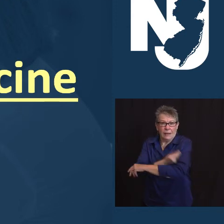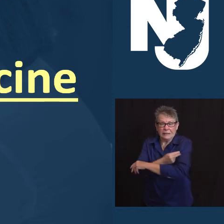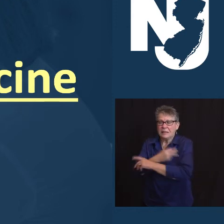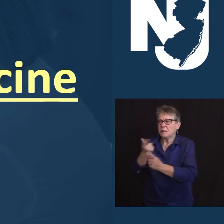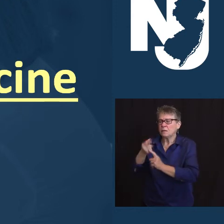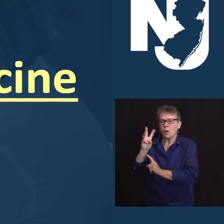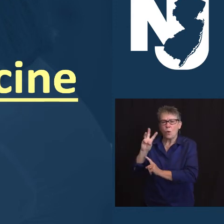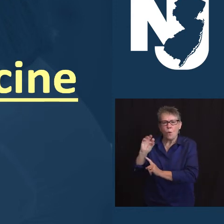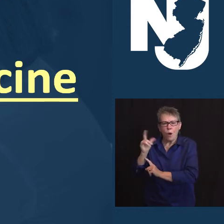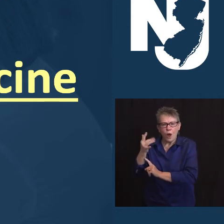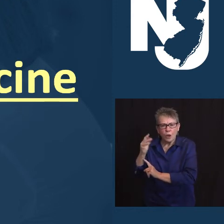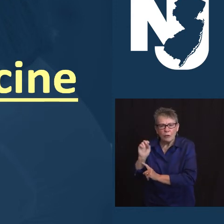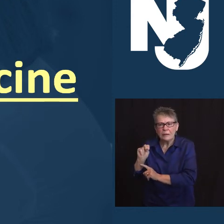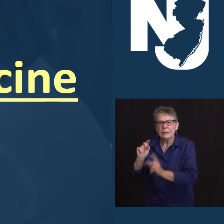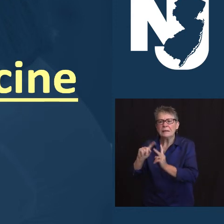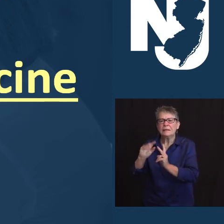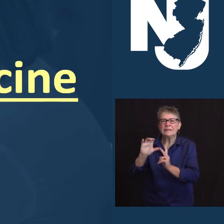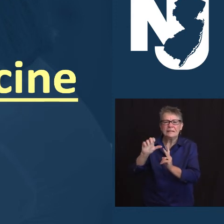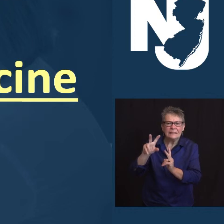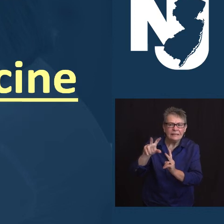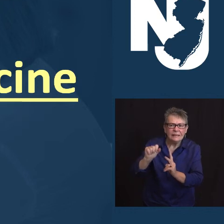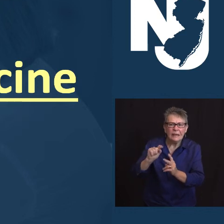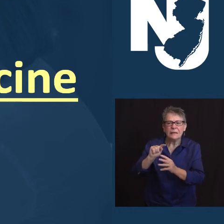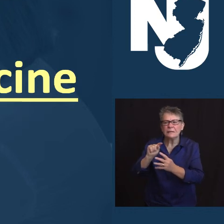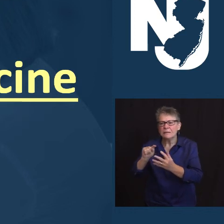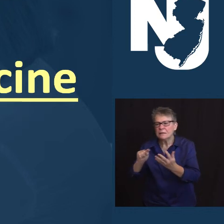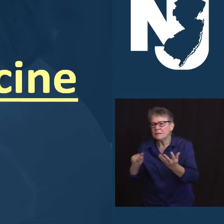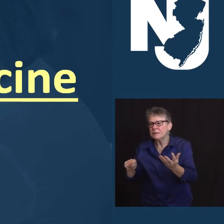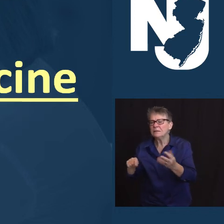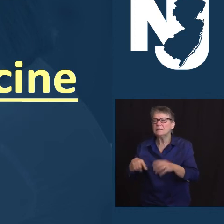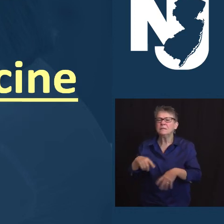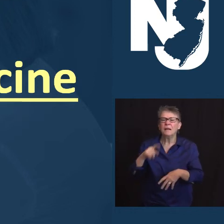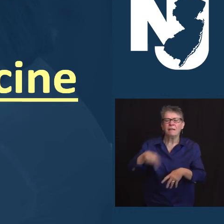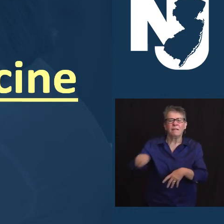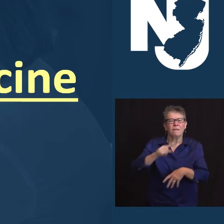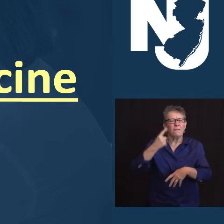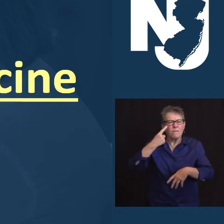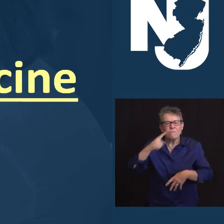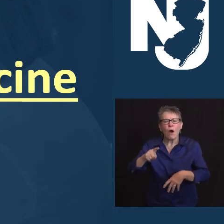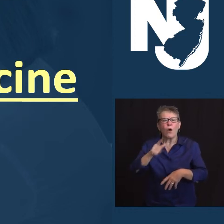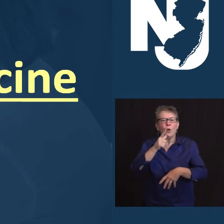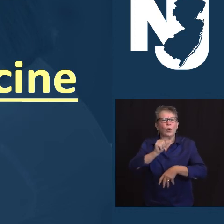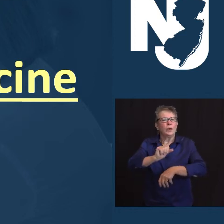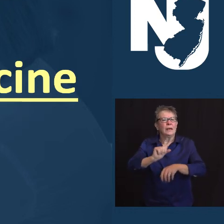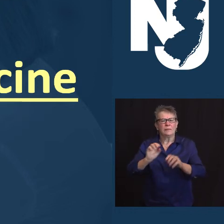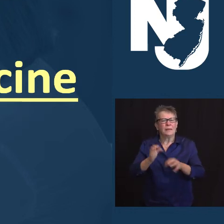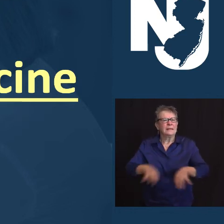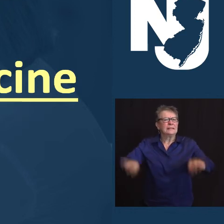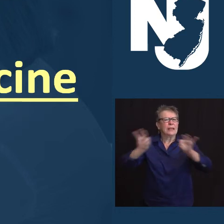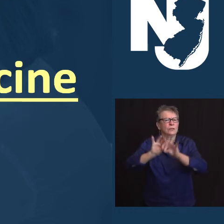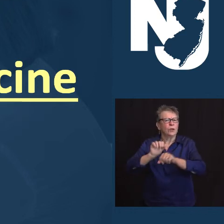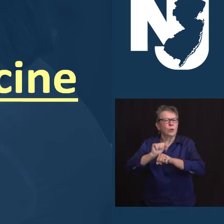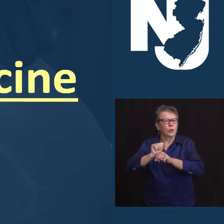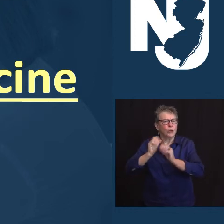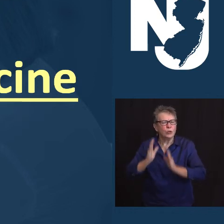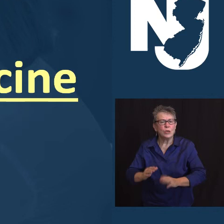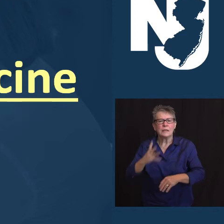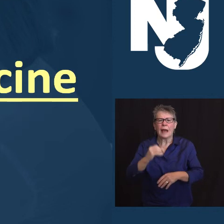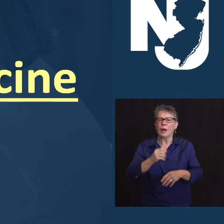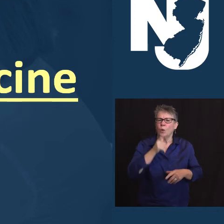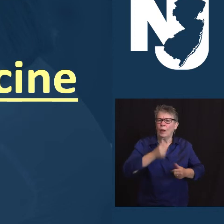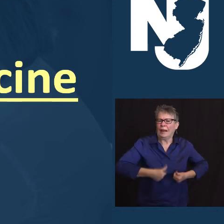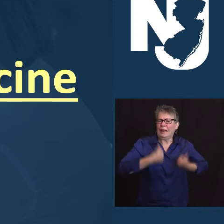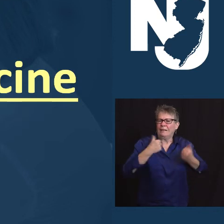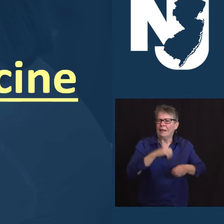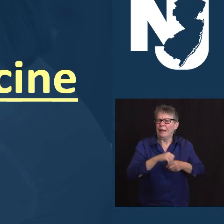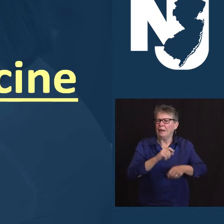care facilities. Make no mistake, while this is a significant milestone, we have a good ways to go to